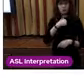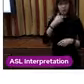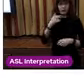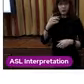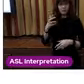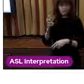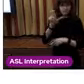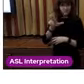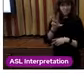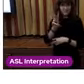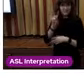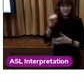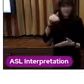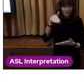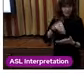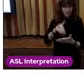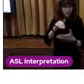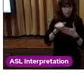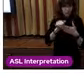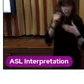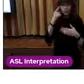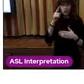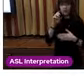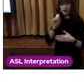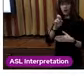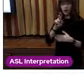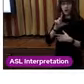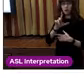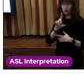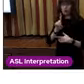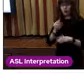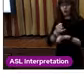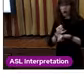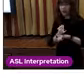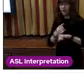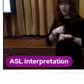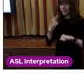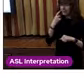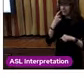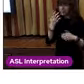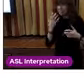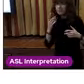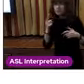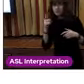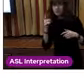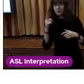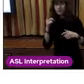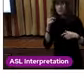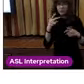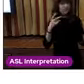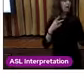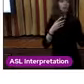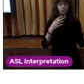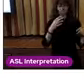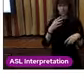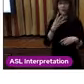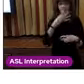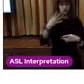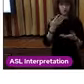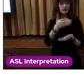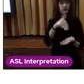$60,000 to Emerald Isle. I don't know if you're on this map, or maybe I'm on this map. But Emerald Isle Immigration Center, oh, right